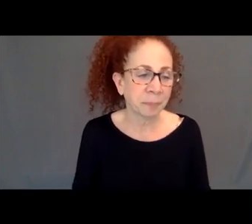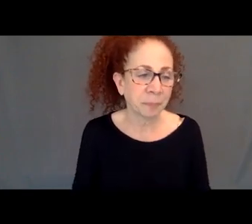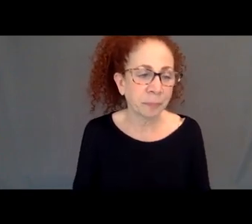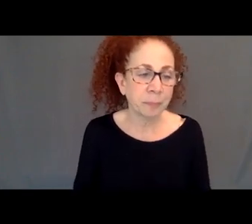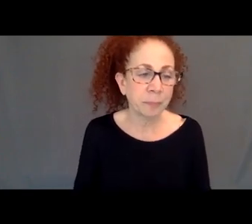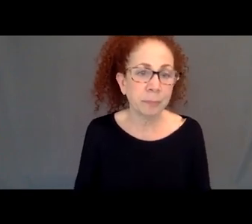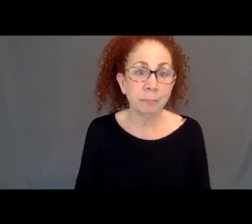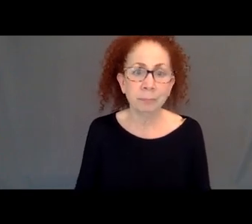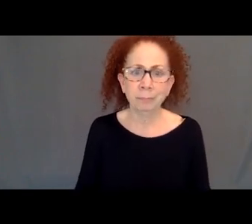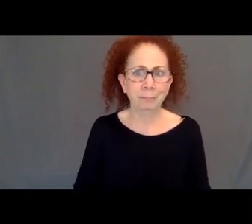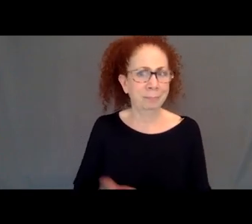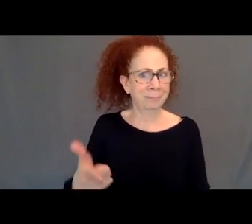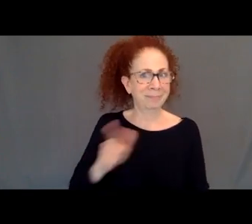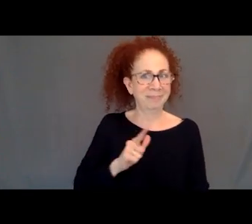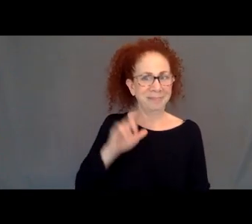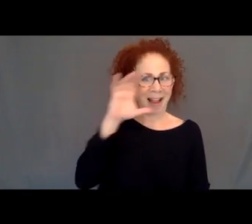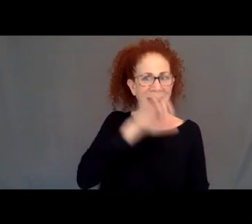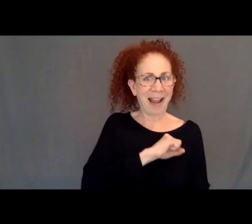I guess it's my turn.